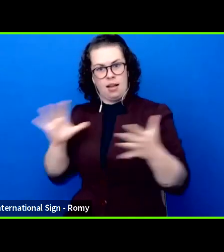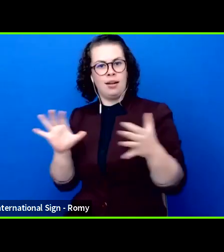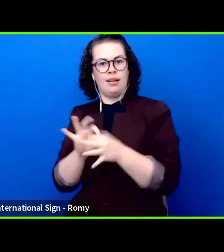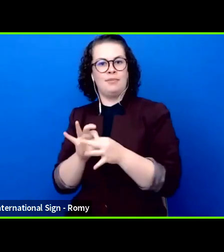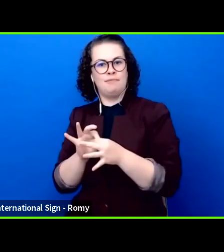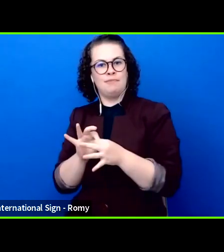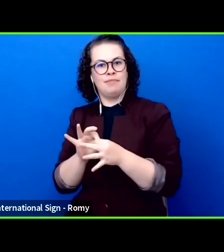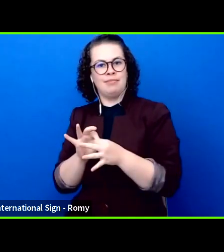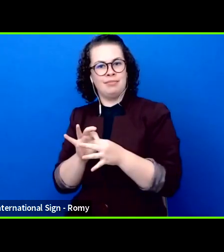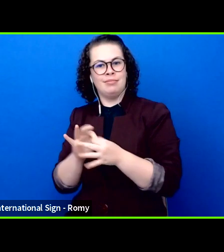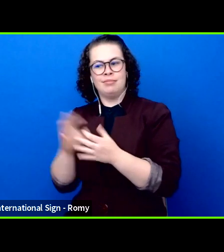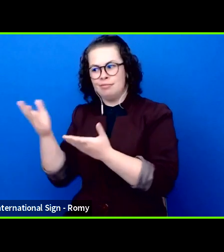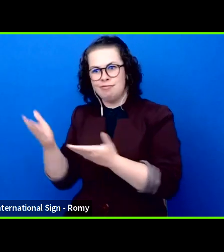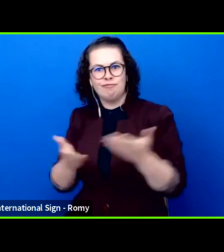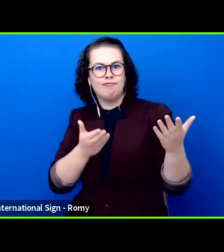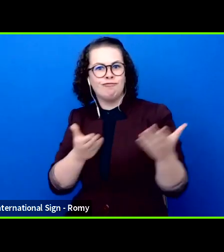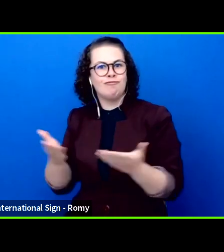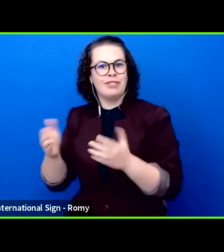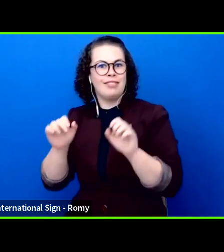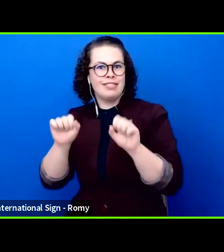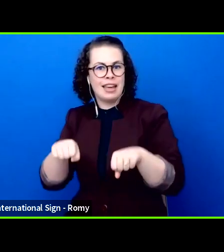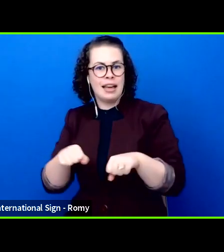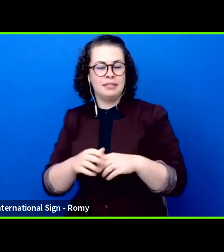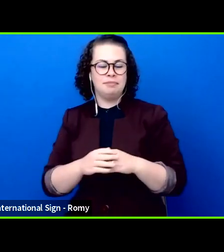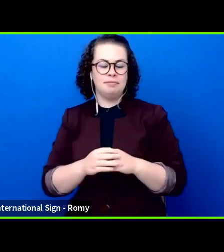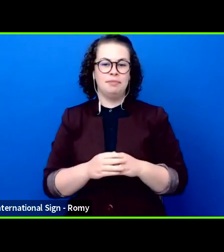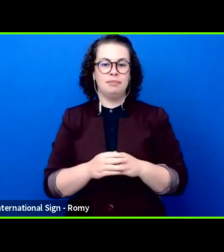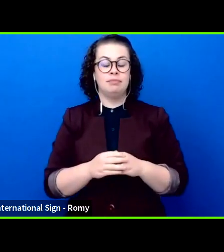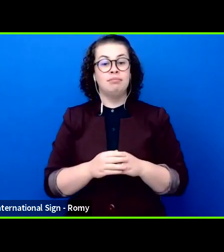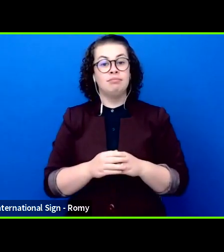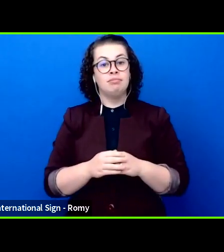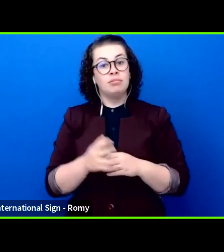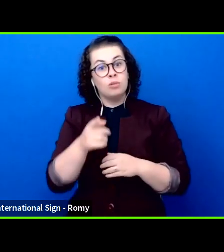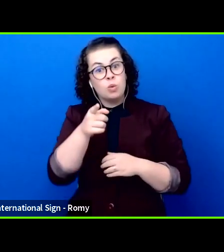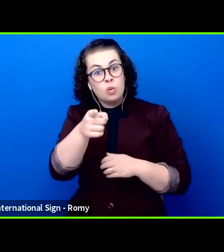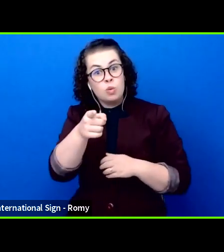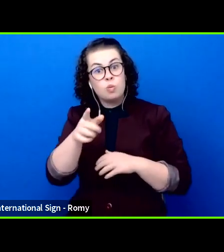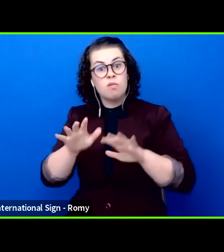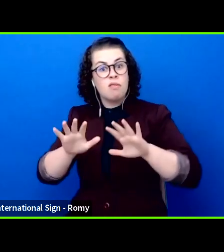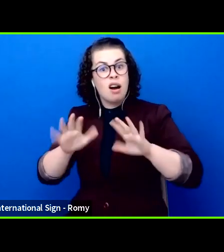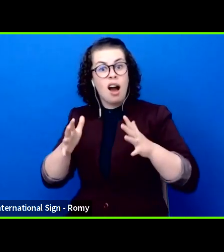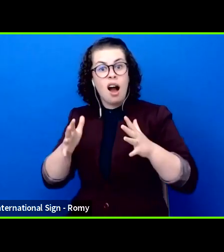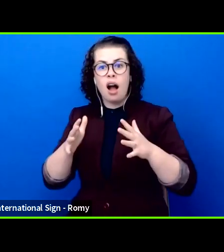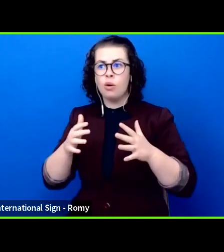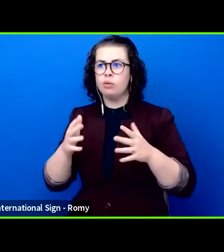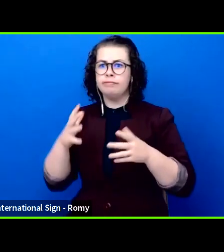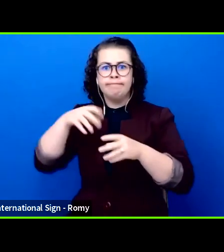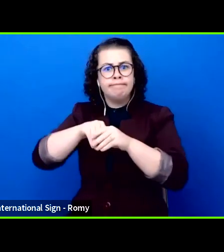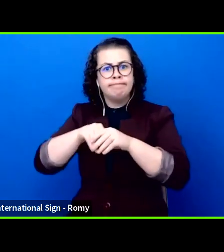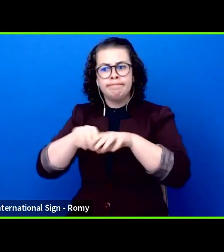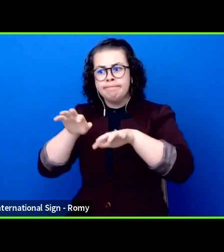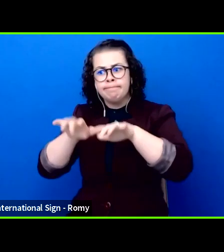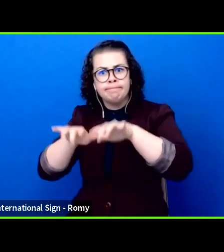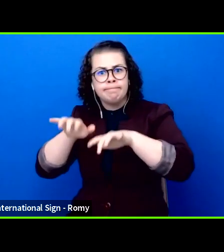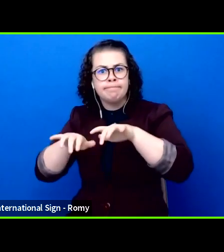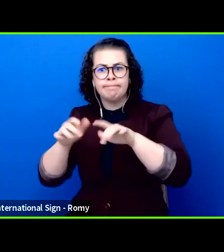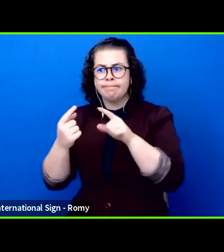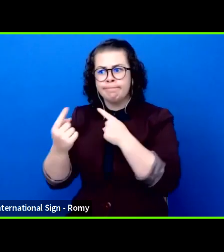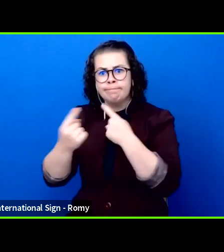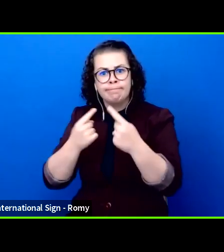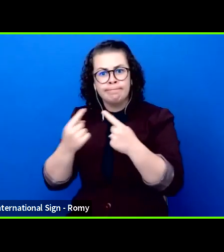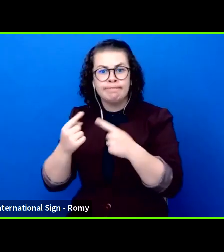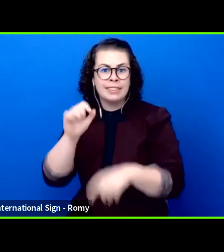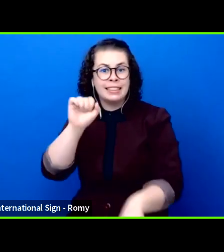only to participate via digital communication in this first edition of the Forum, but